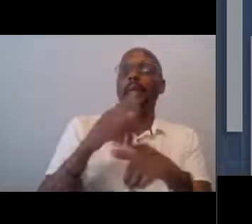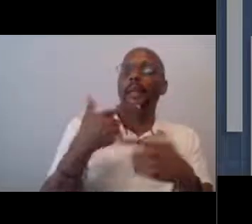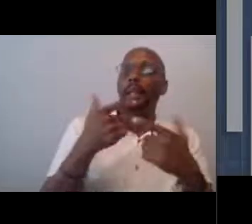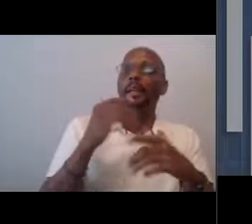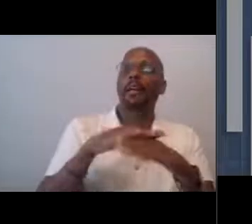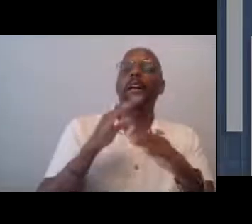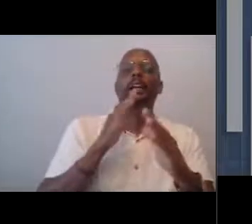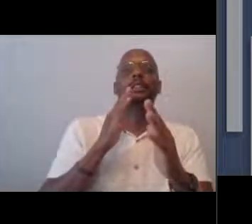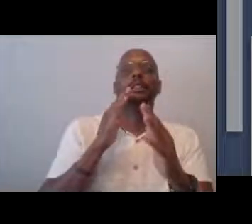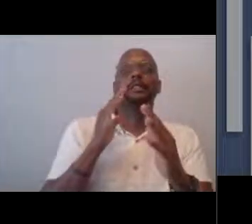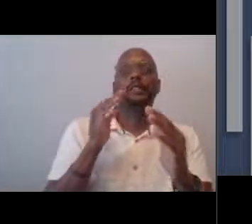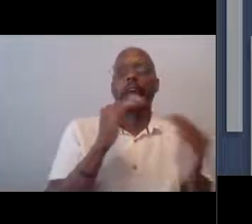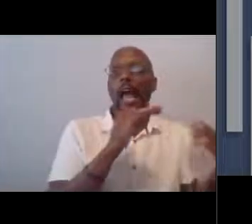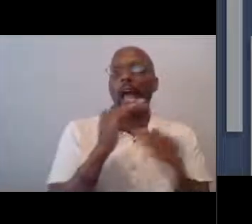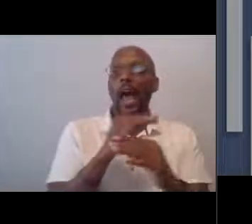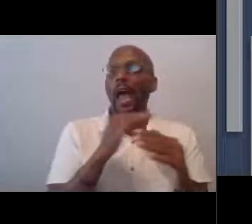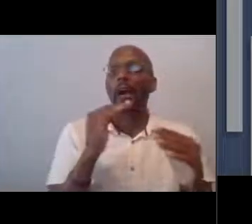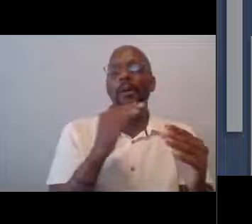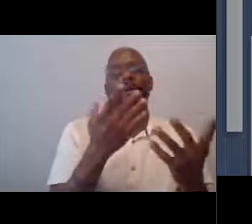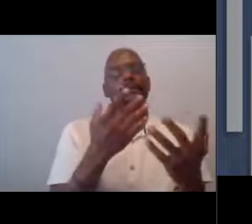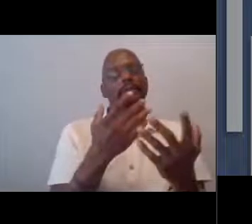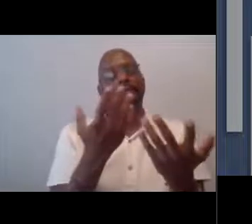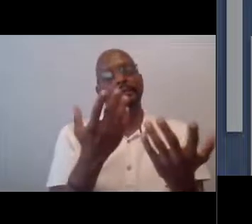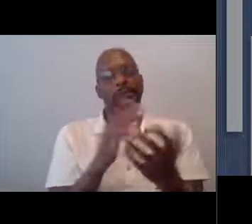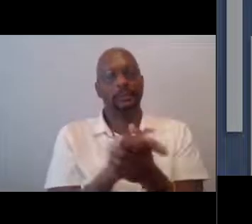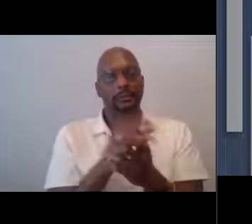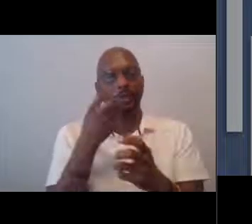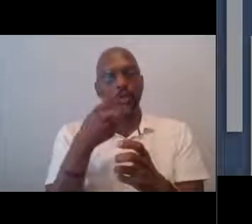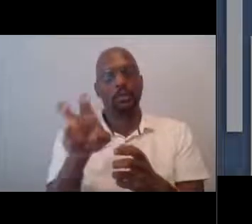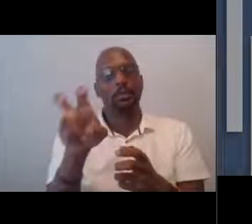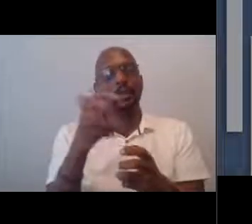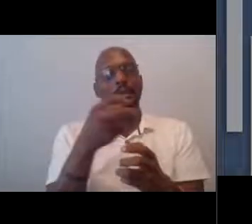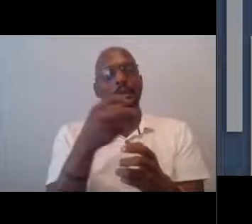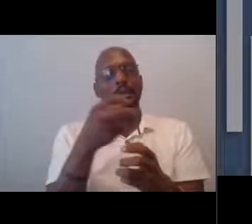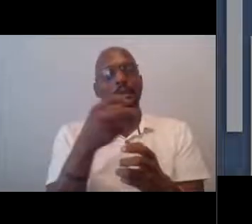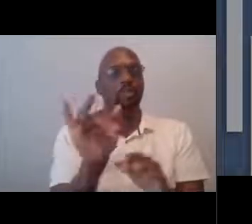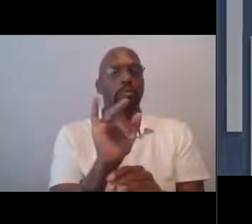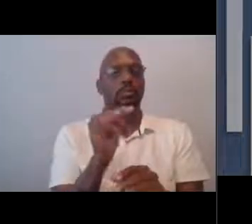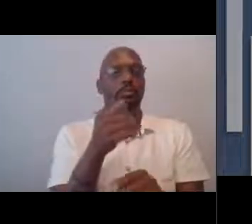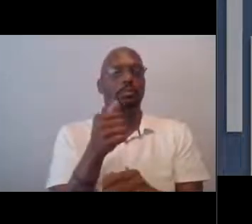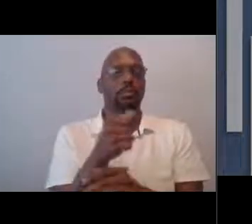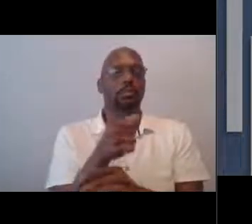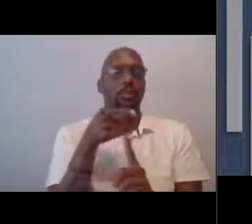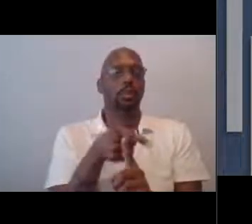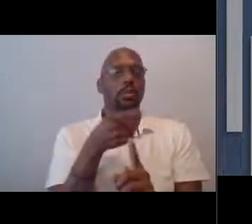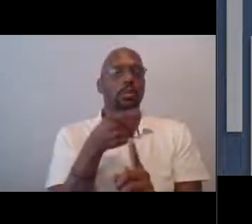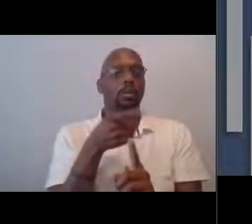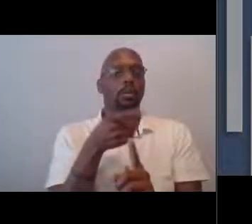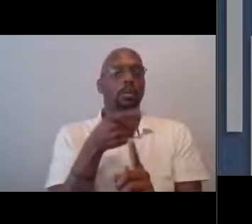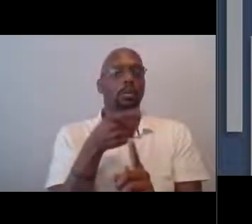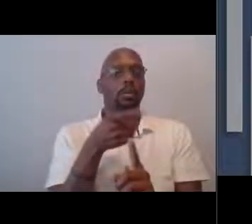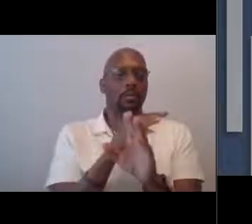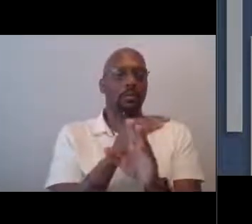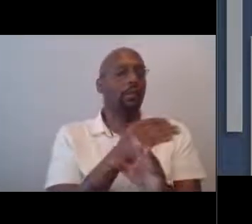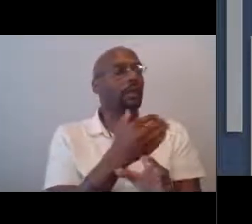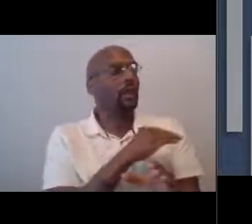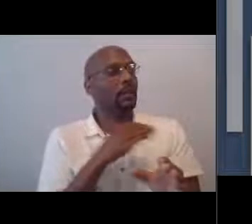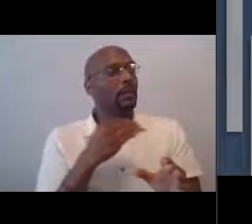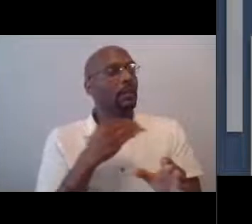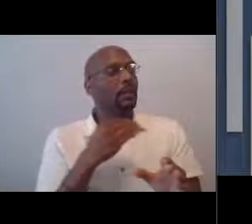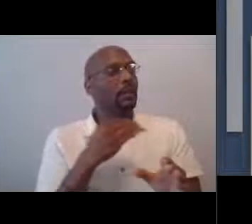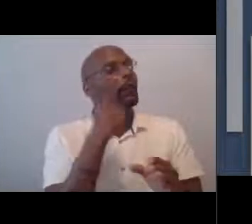our transportation infrastructure. So thank you. Yeah, Commissioner Falcone, thank you for those comments. If I could